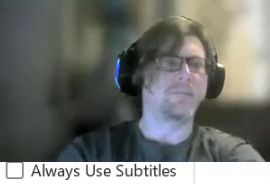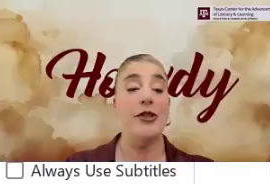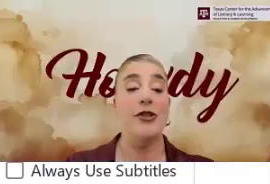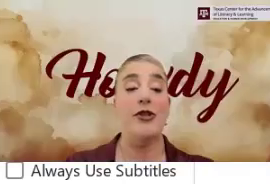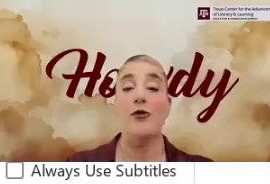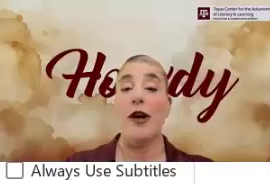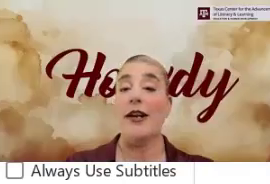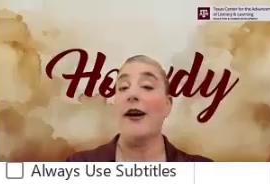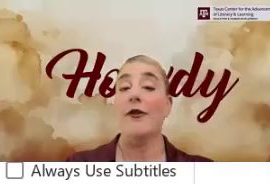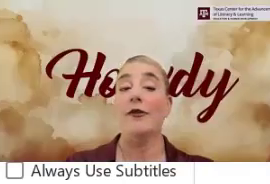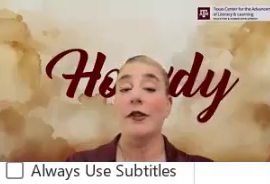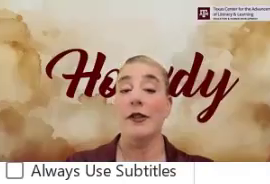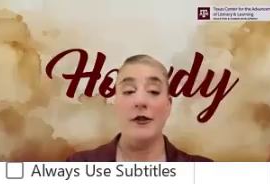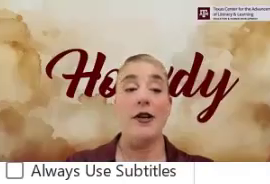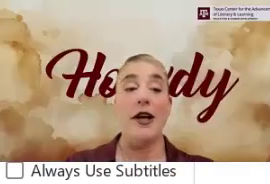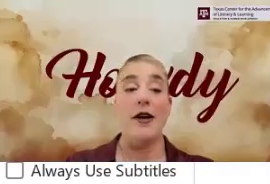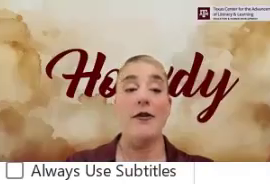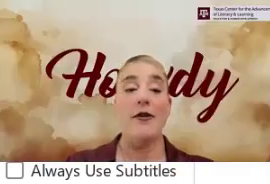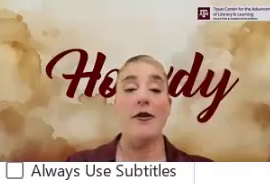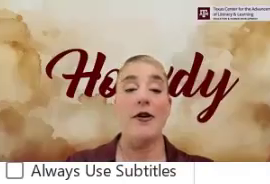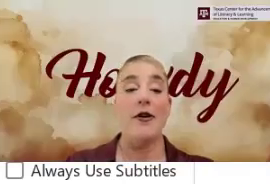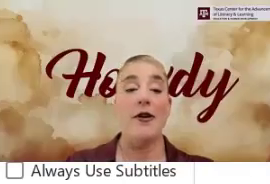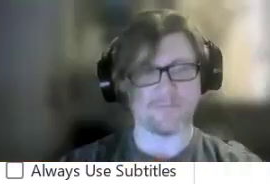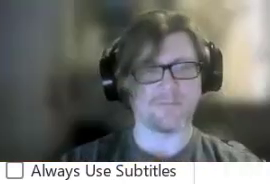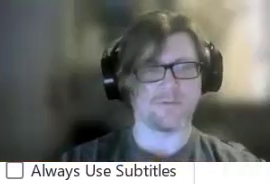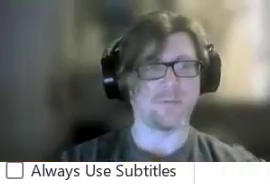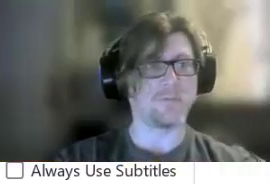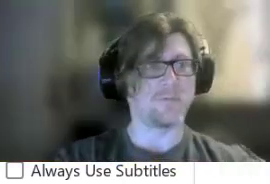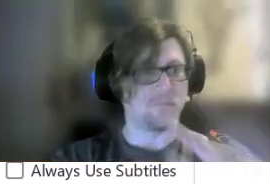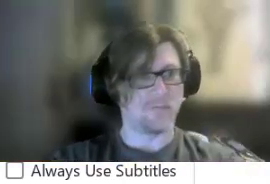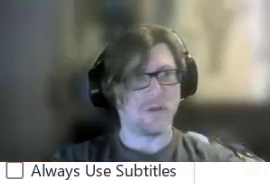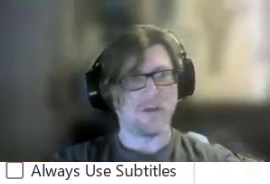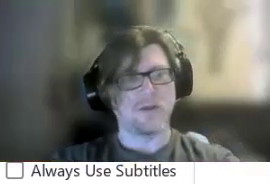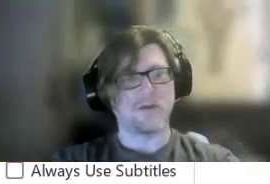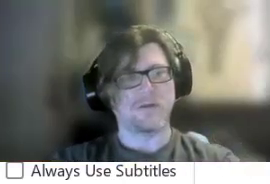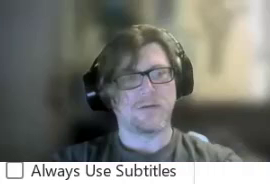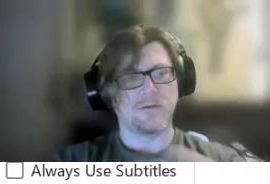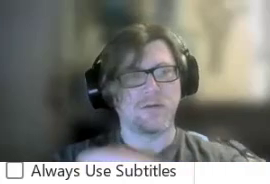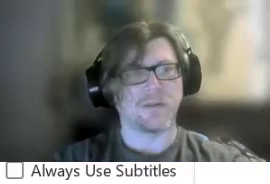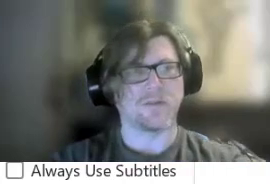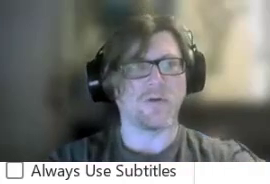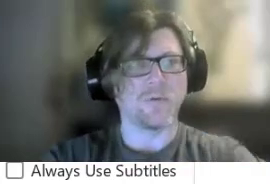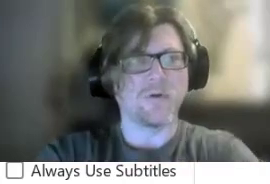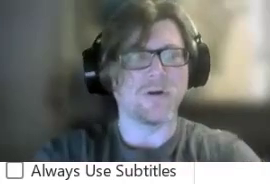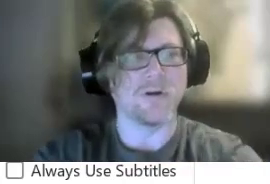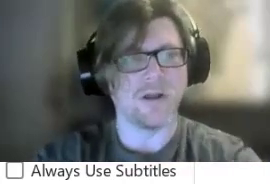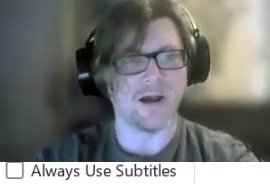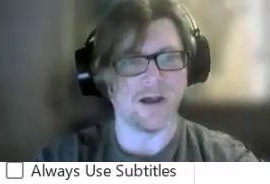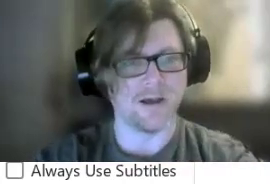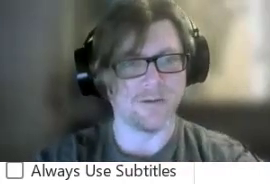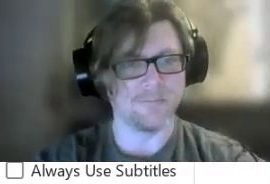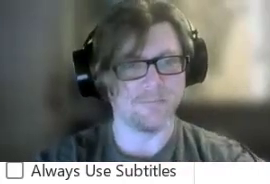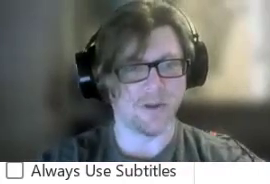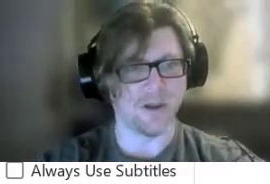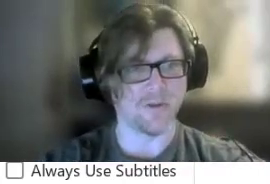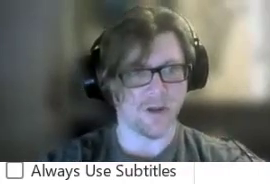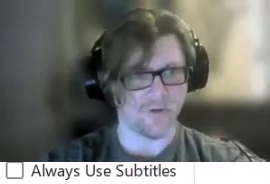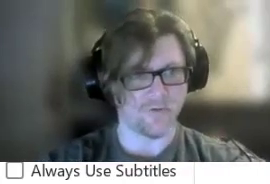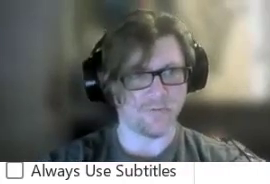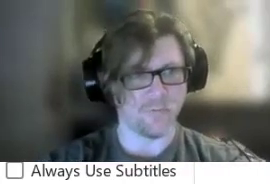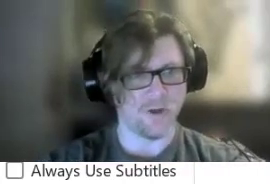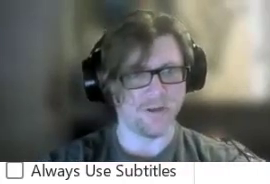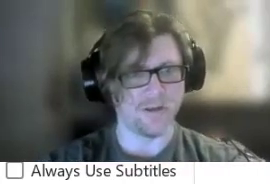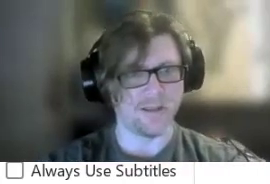going to transition to now. Okay, so we're getting to the non-negotiable stuff. Non-negotiable, yeah. Yeah, so I remember the